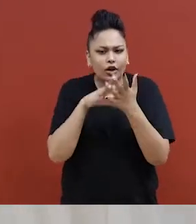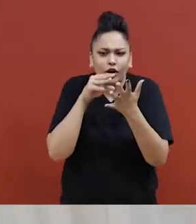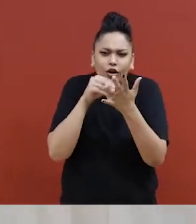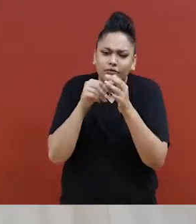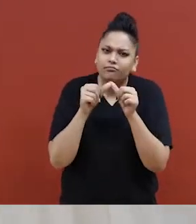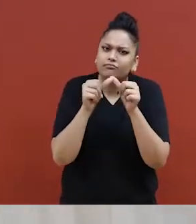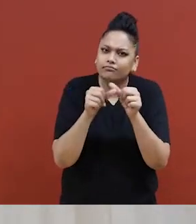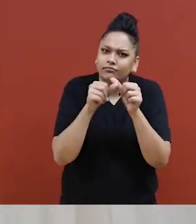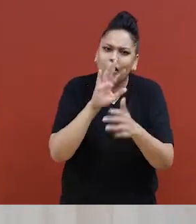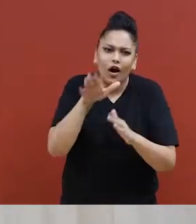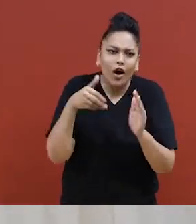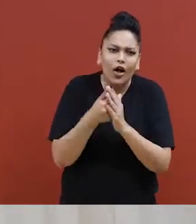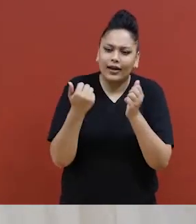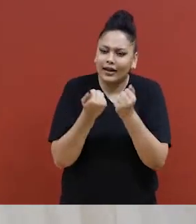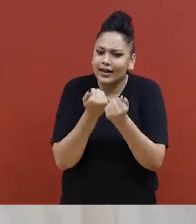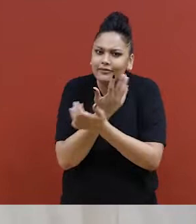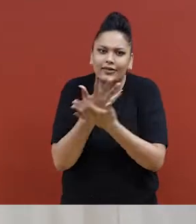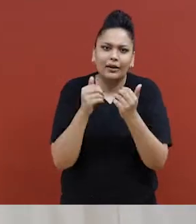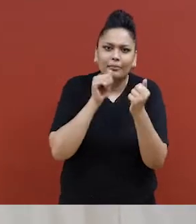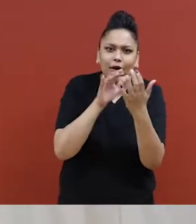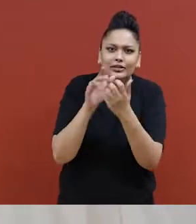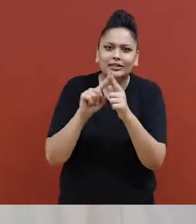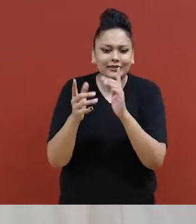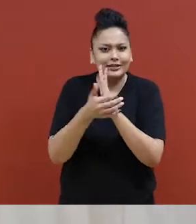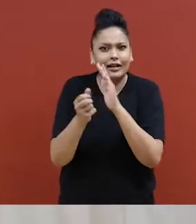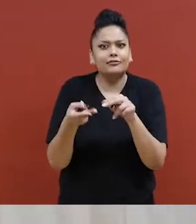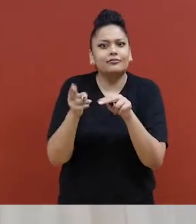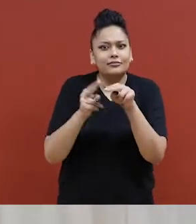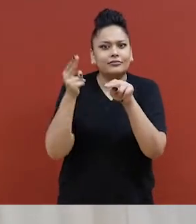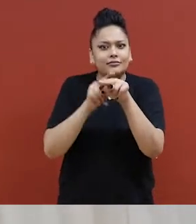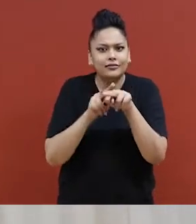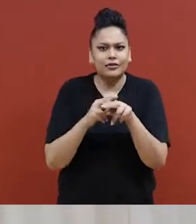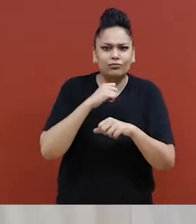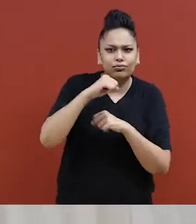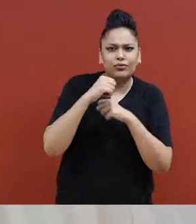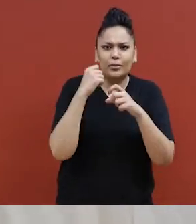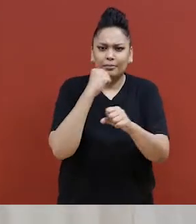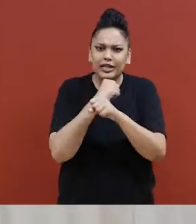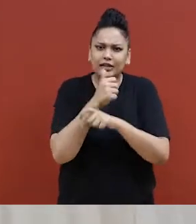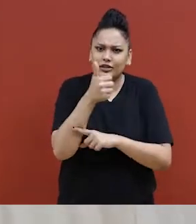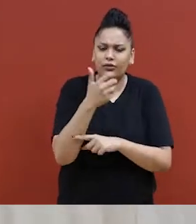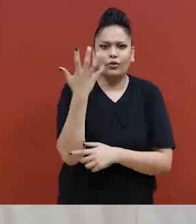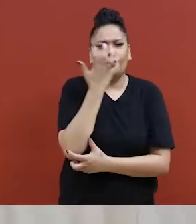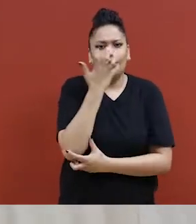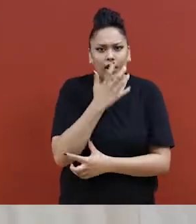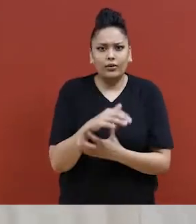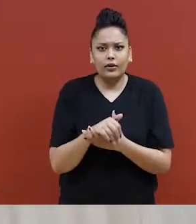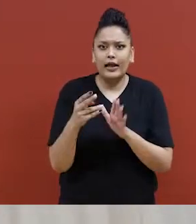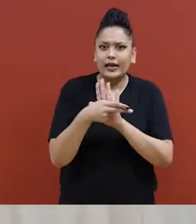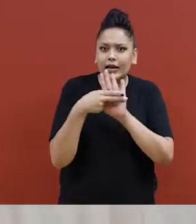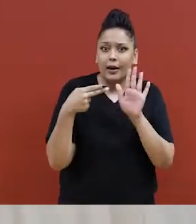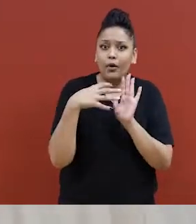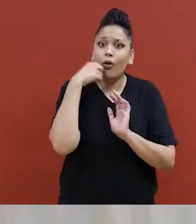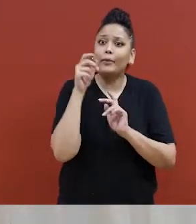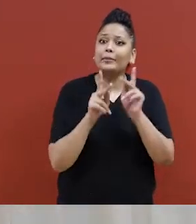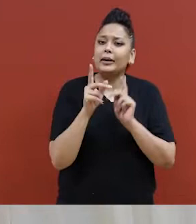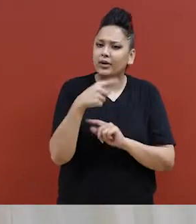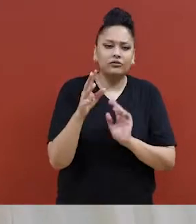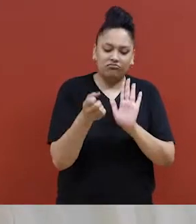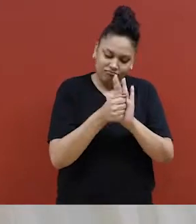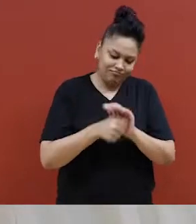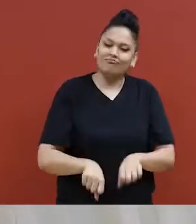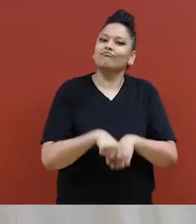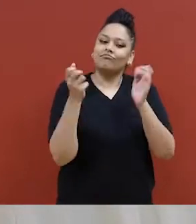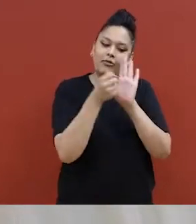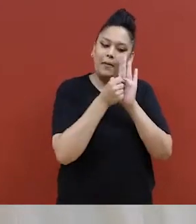releases, the ground and bed self-defense, the weapons self-defense. Talk about breaking stereotypes, hey? That's